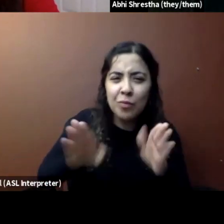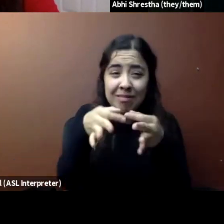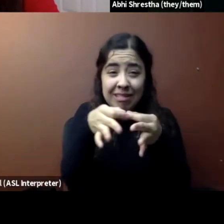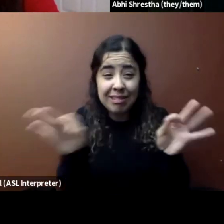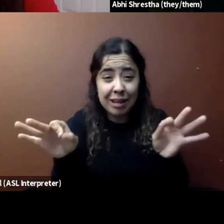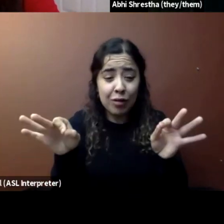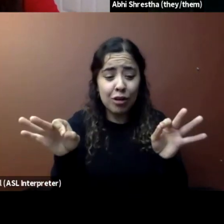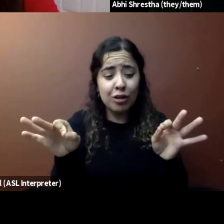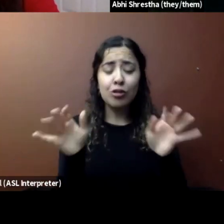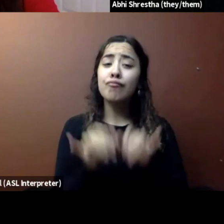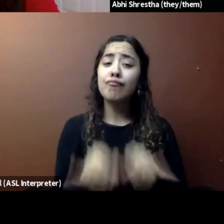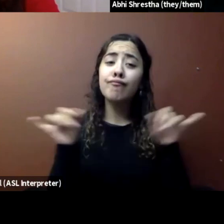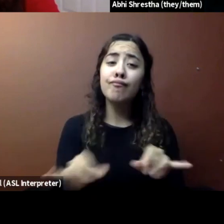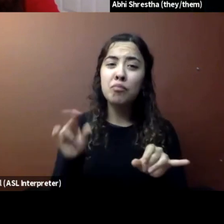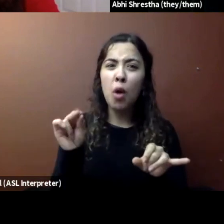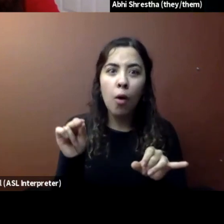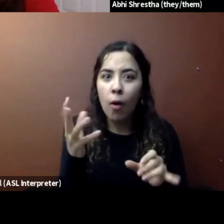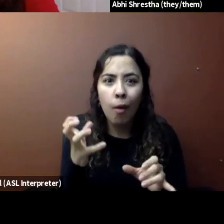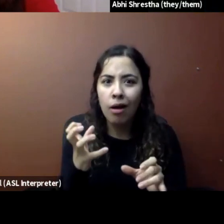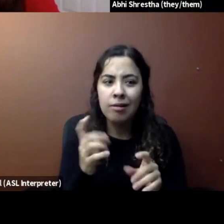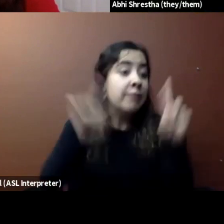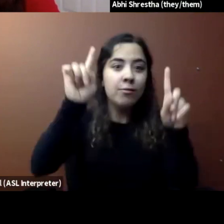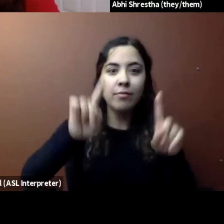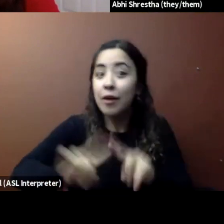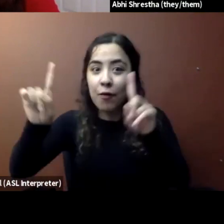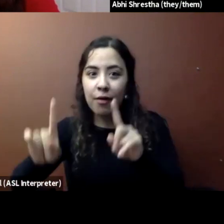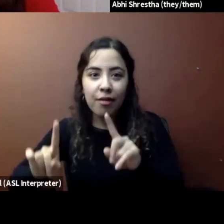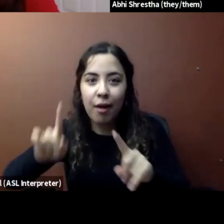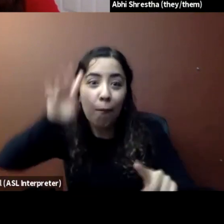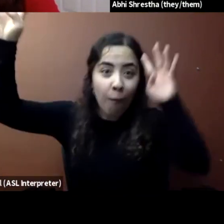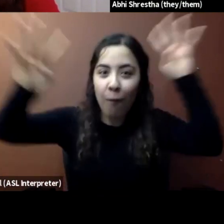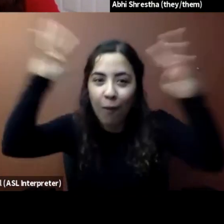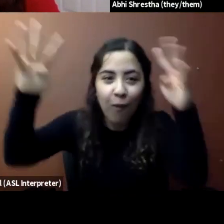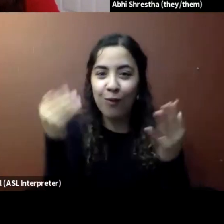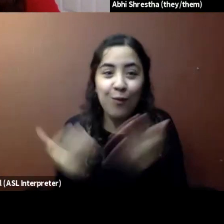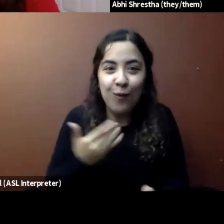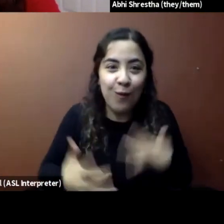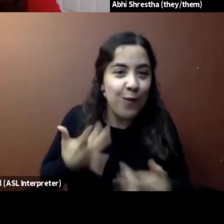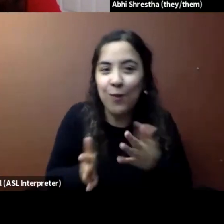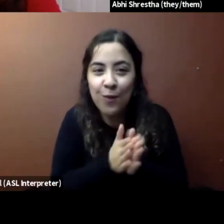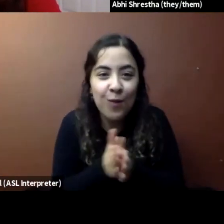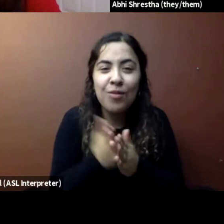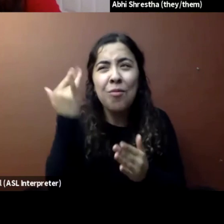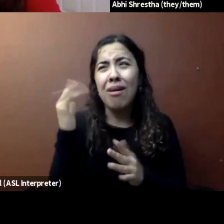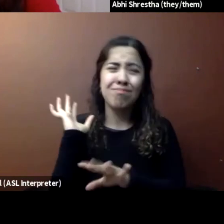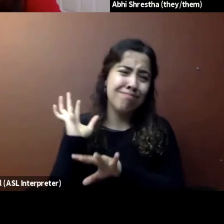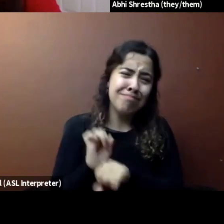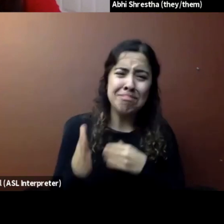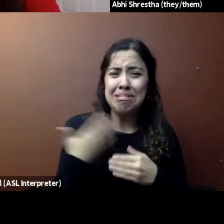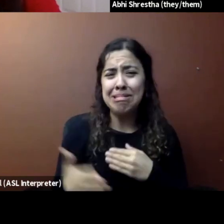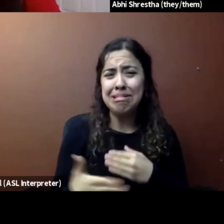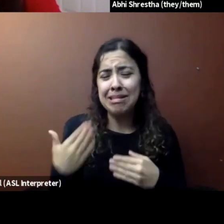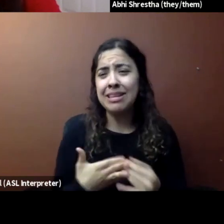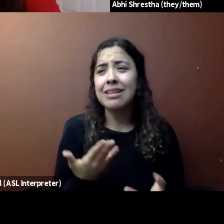and fresh. Yeah. Because I feel like often we get so used to the way that we